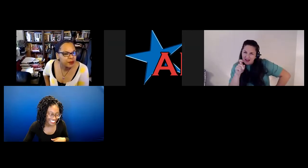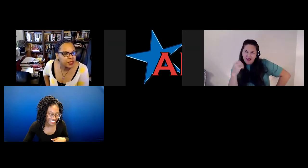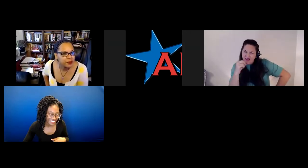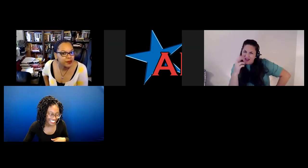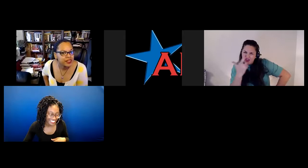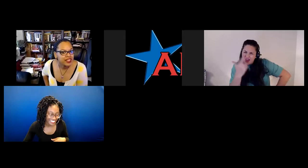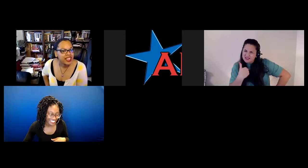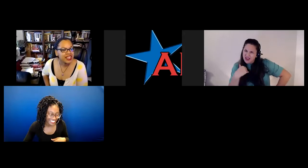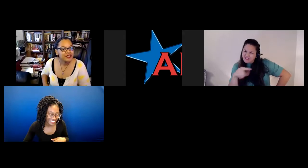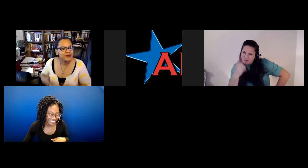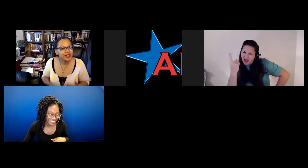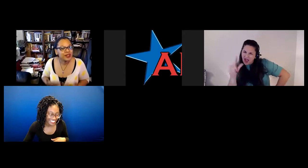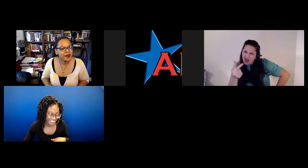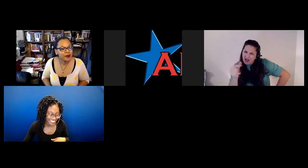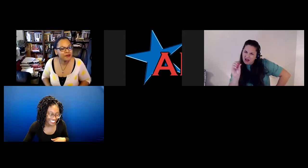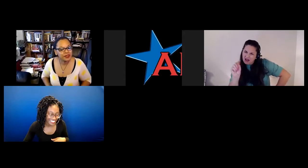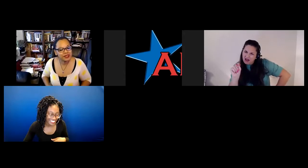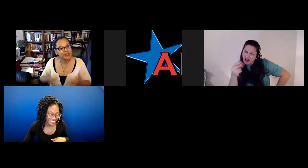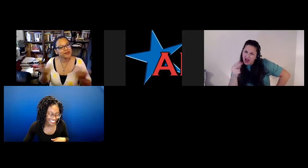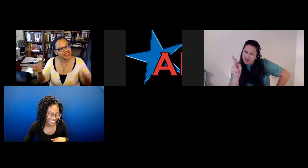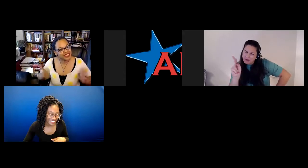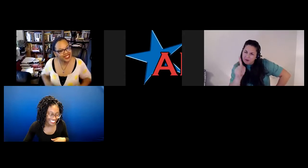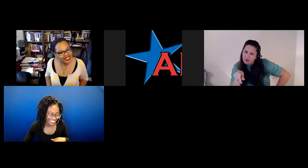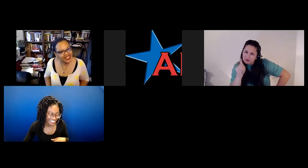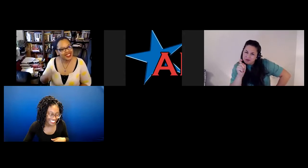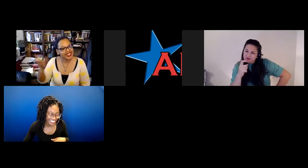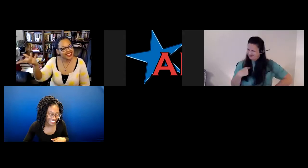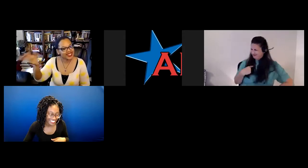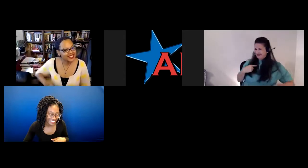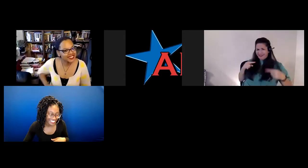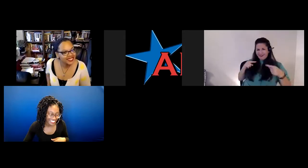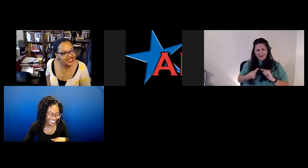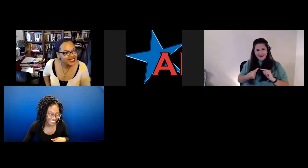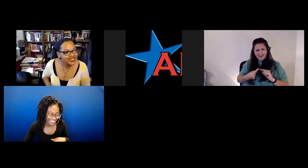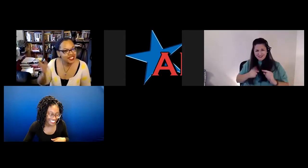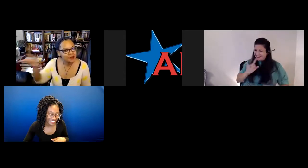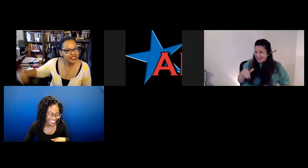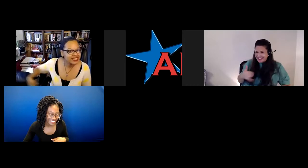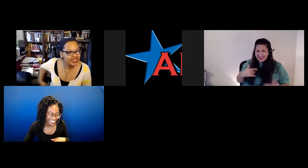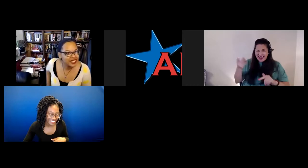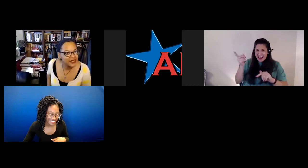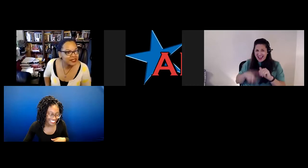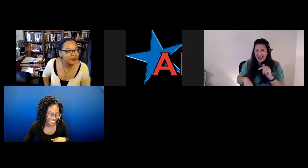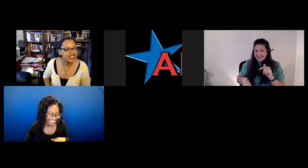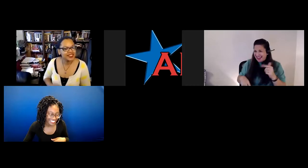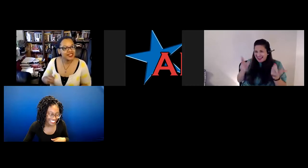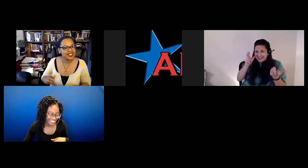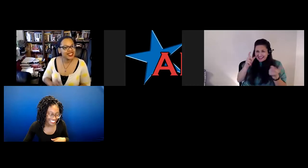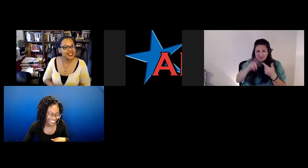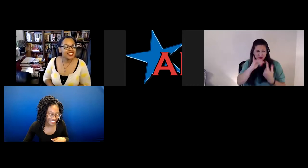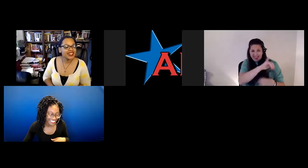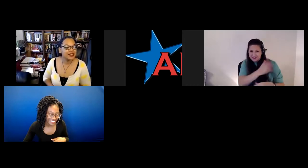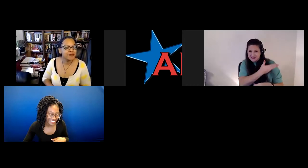Gothic people. And it was really harmful because I'm like, really? I can't listen to Taking Back Sunday because I'm Black?